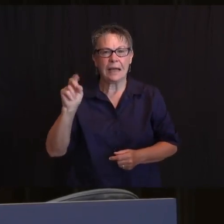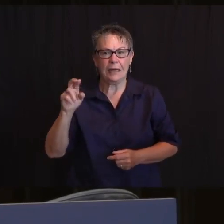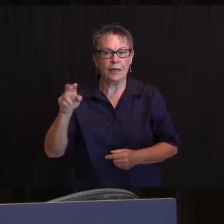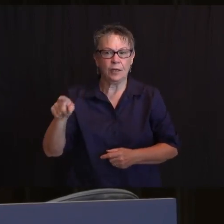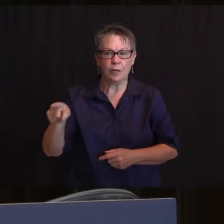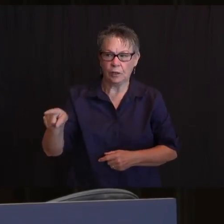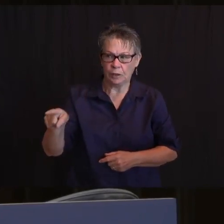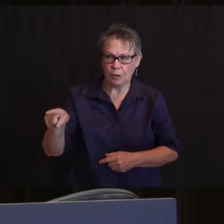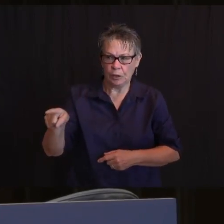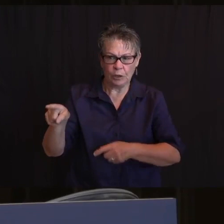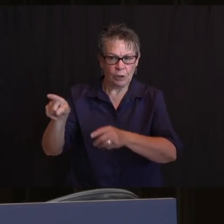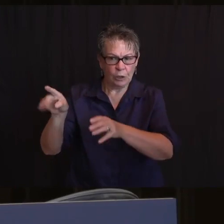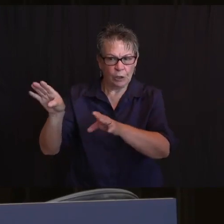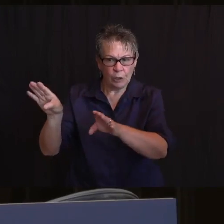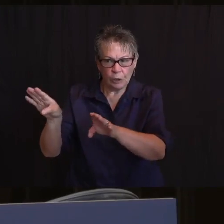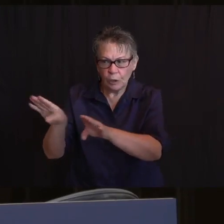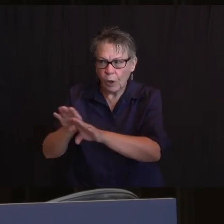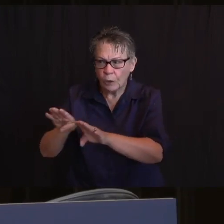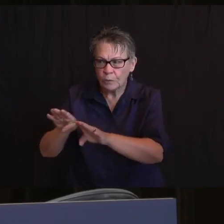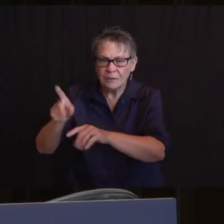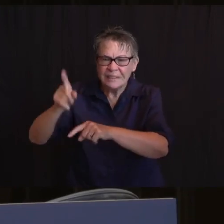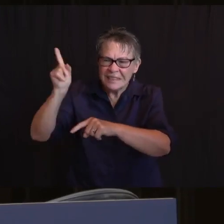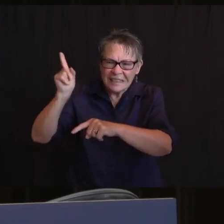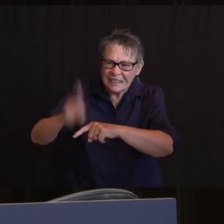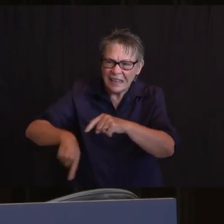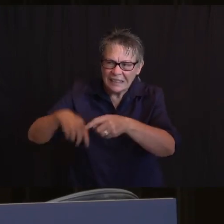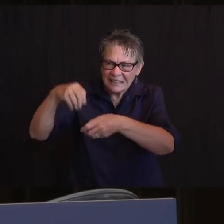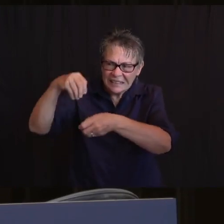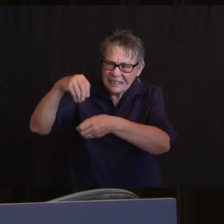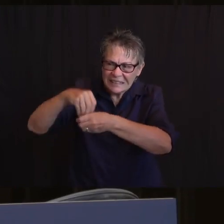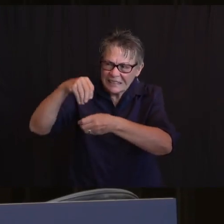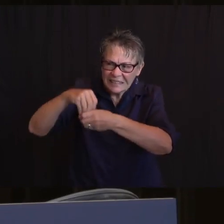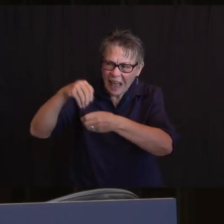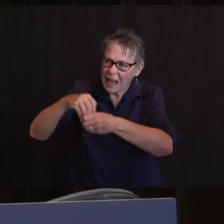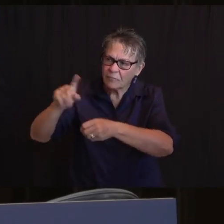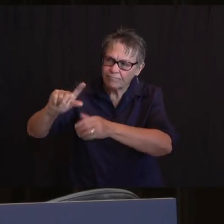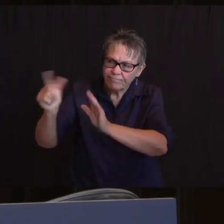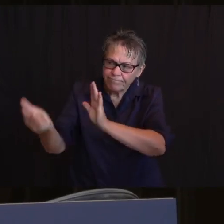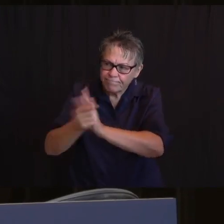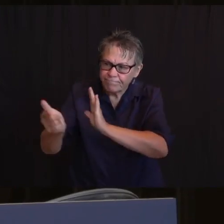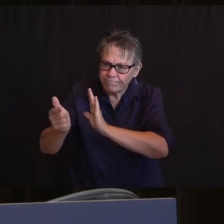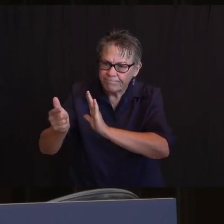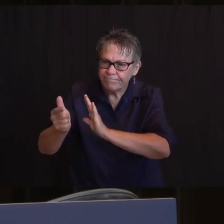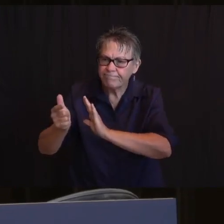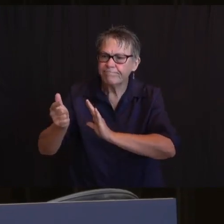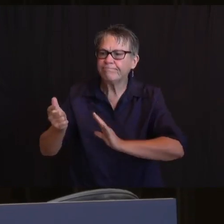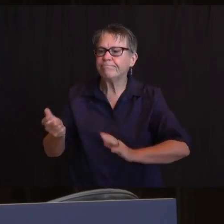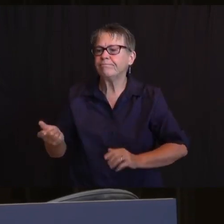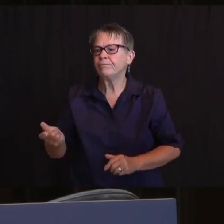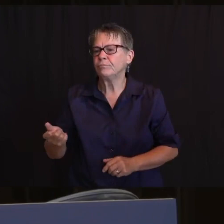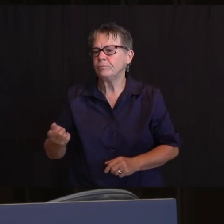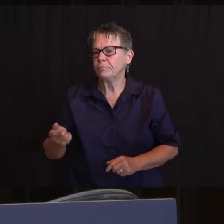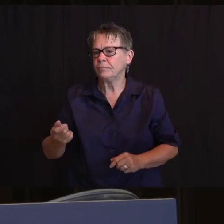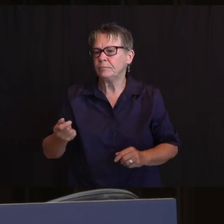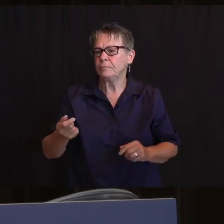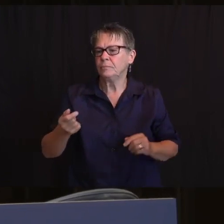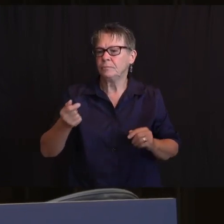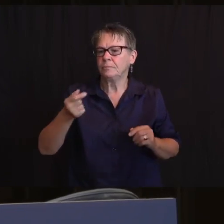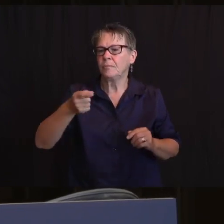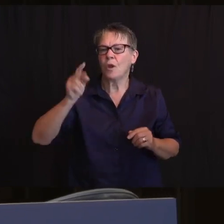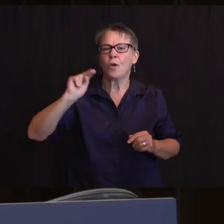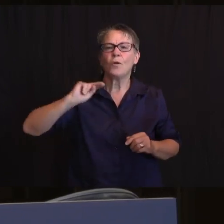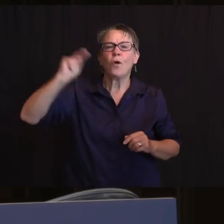all. And in Jefferson, Top Shelf Fitness owner was cited once again for remaining open and